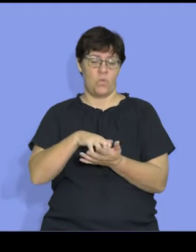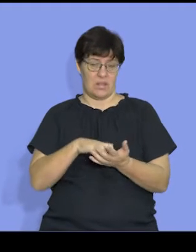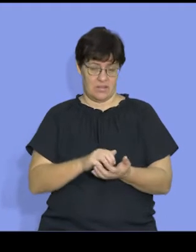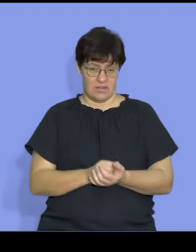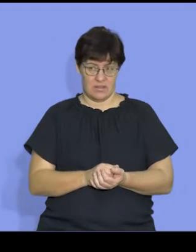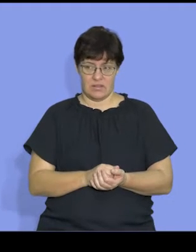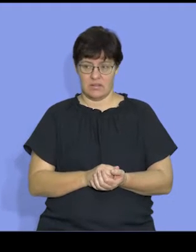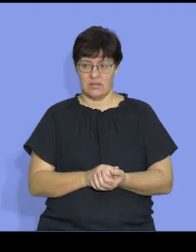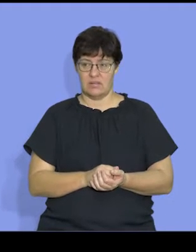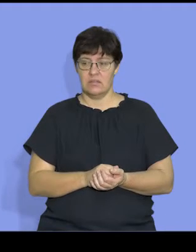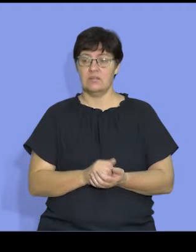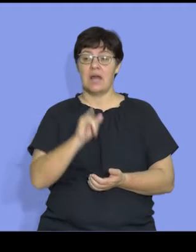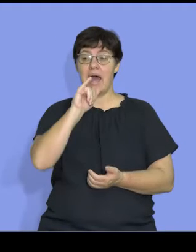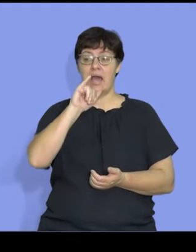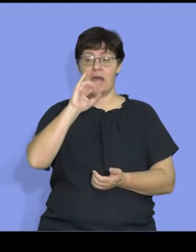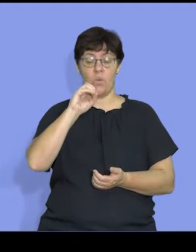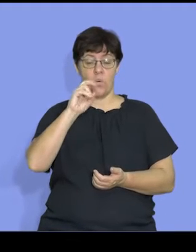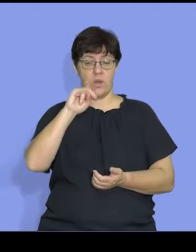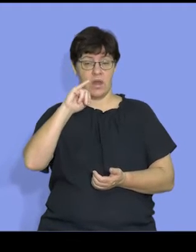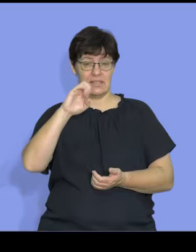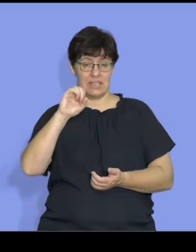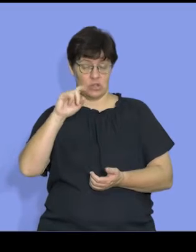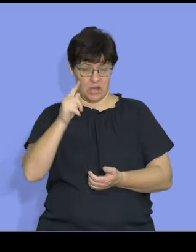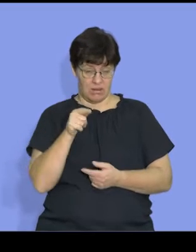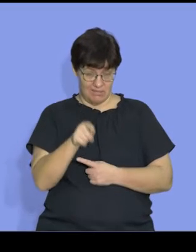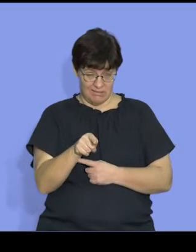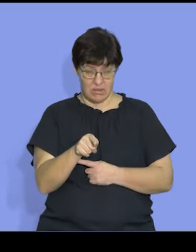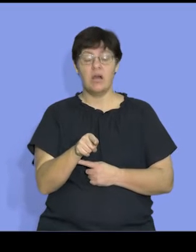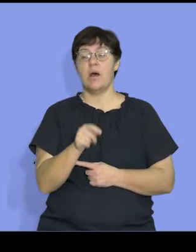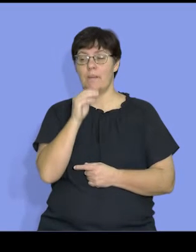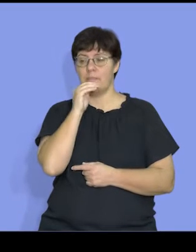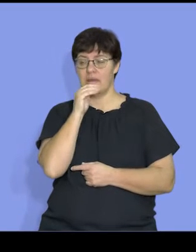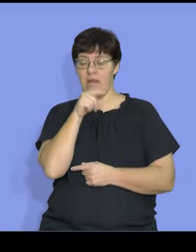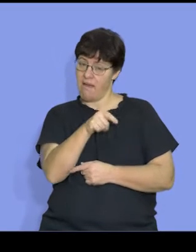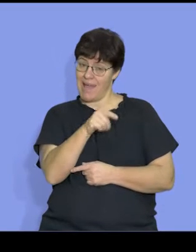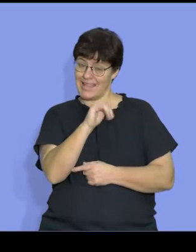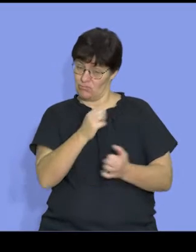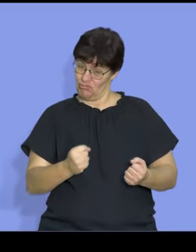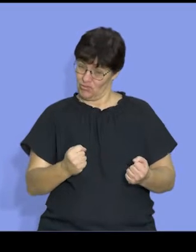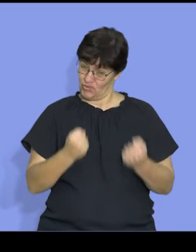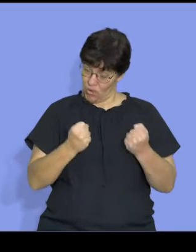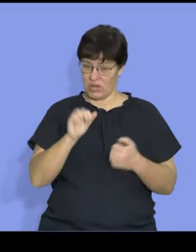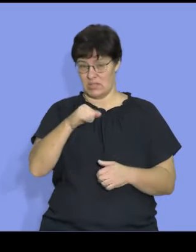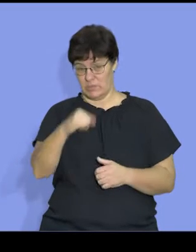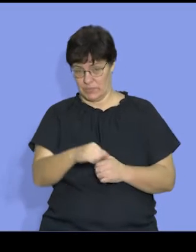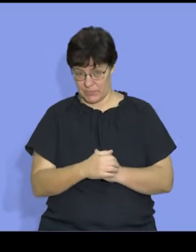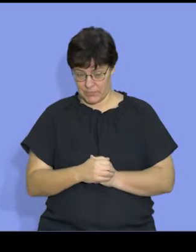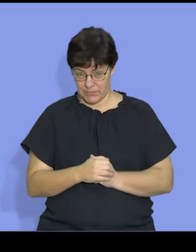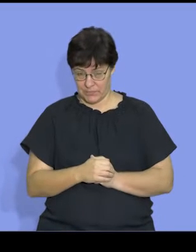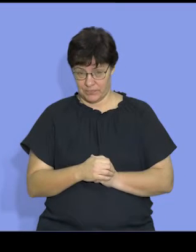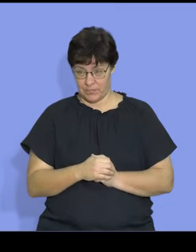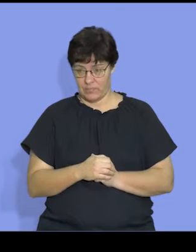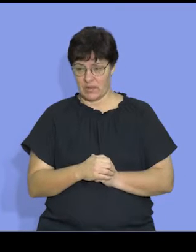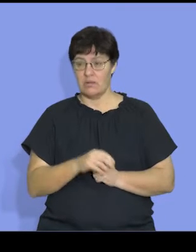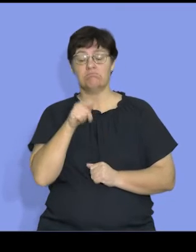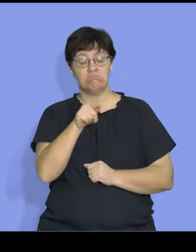then the extent of ionization determines again the strength of the acid, as we have indicated. But also strong acids,